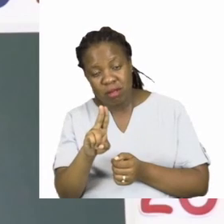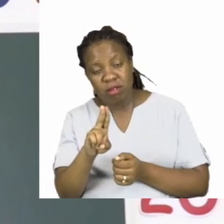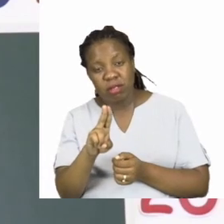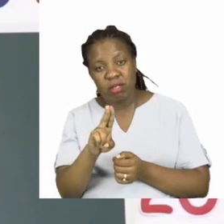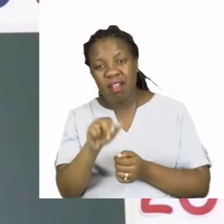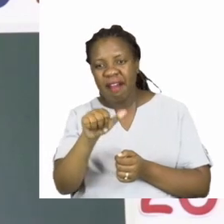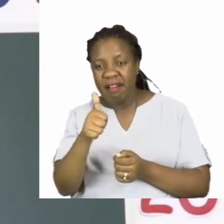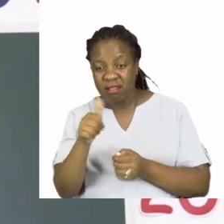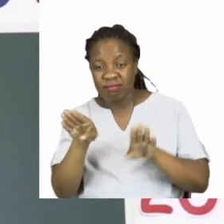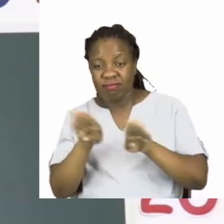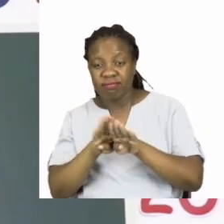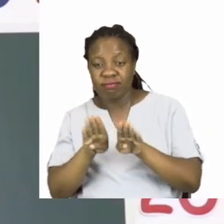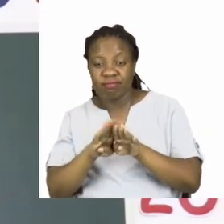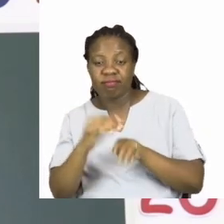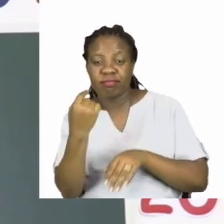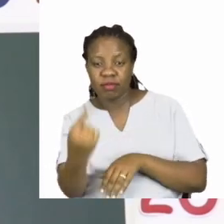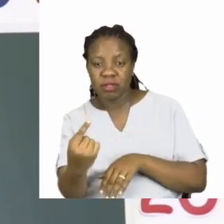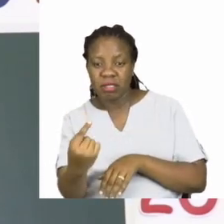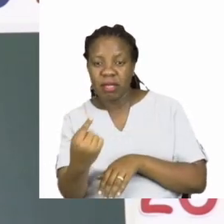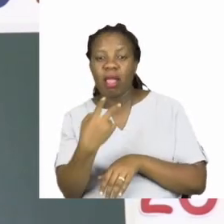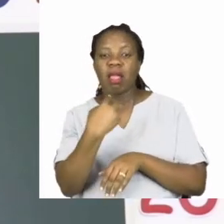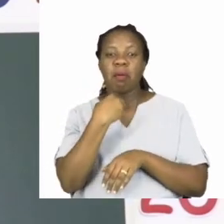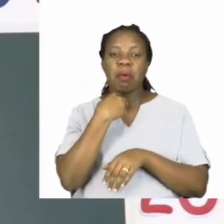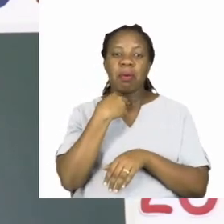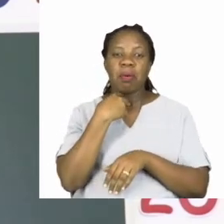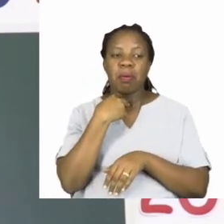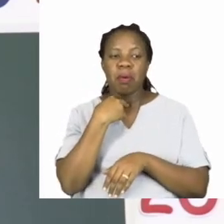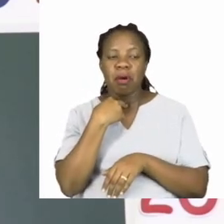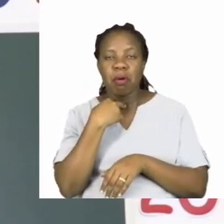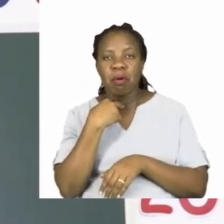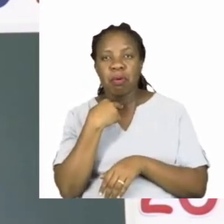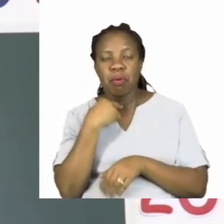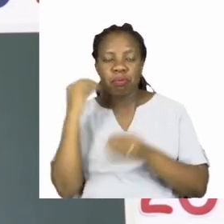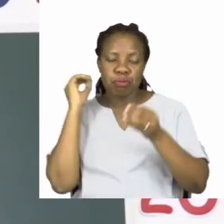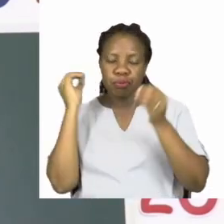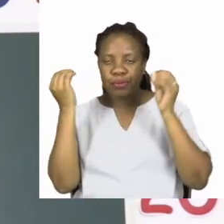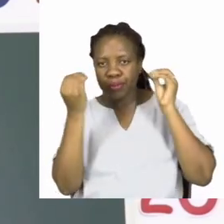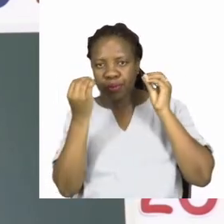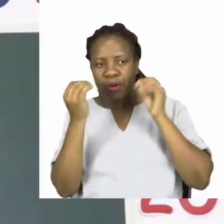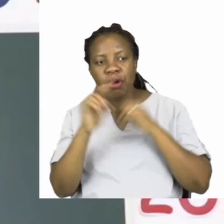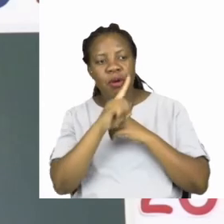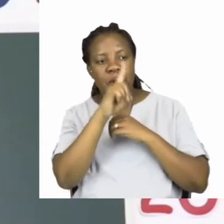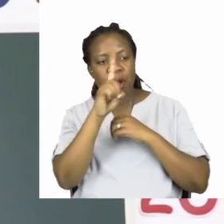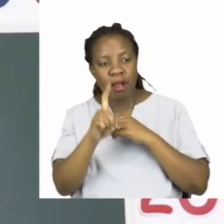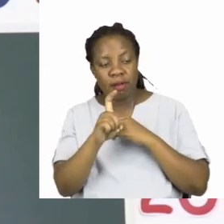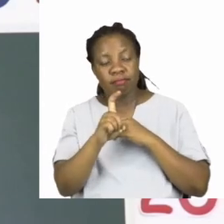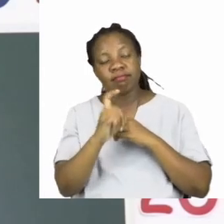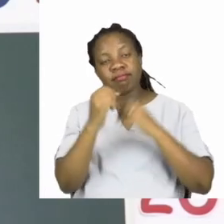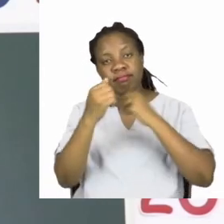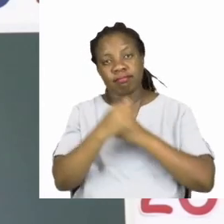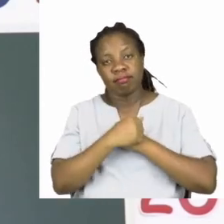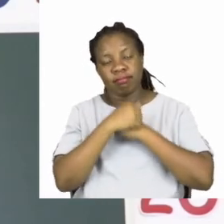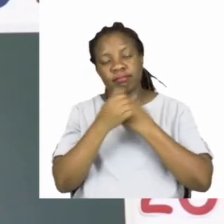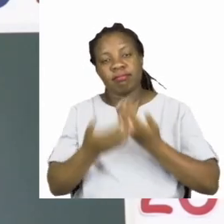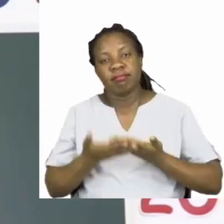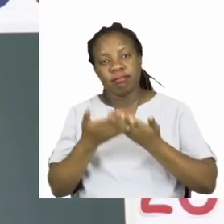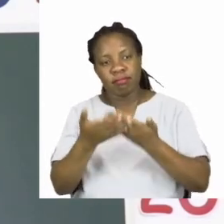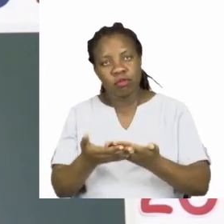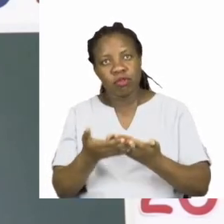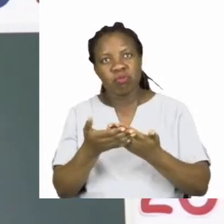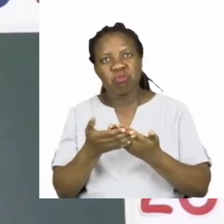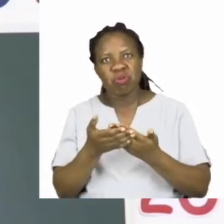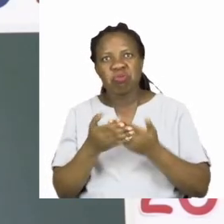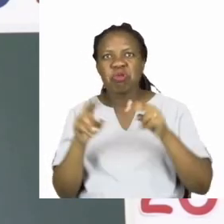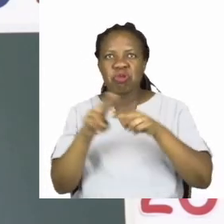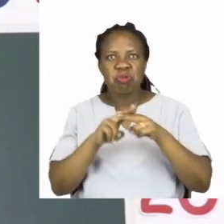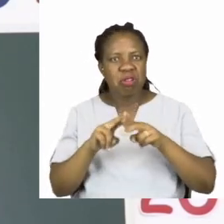ask an adult. Make sure all the work is neat, and you can even use color, just how I did as well.